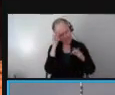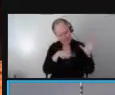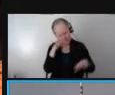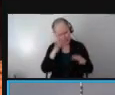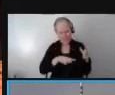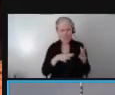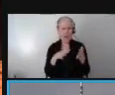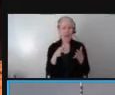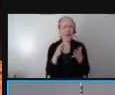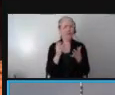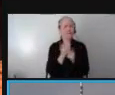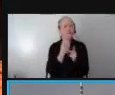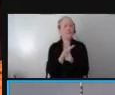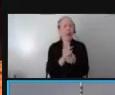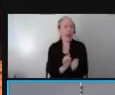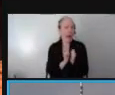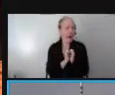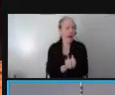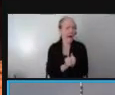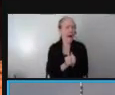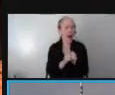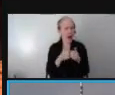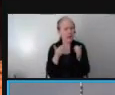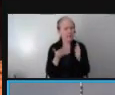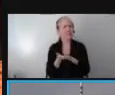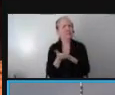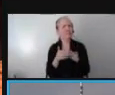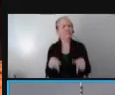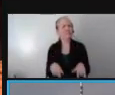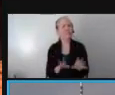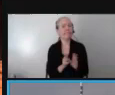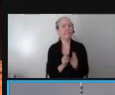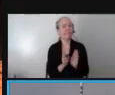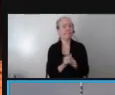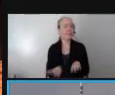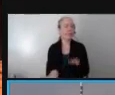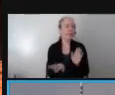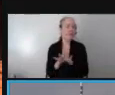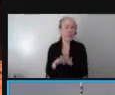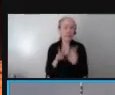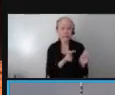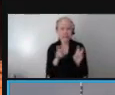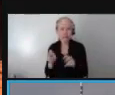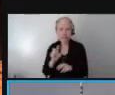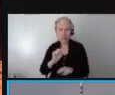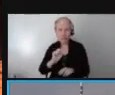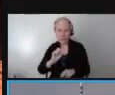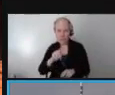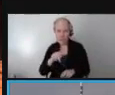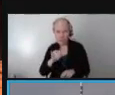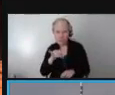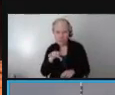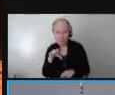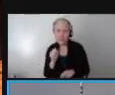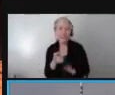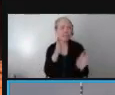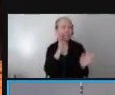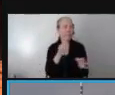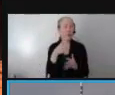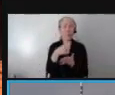symposium together, decide on topics to look at, what was important for us to sort of talk about,